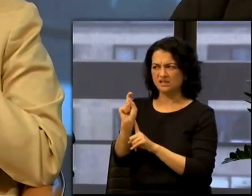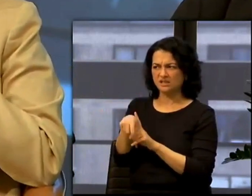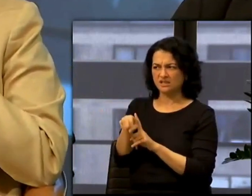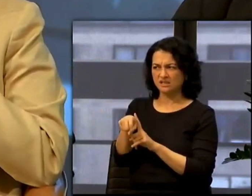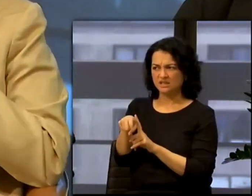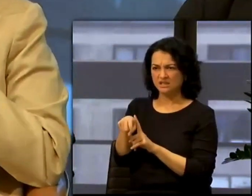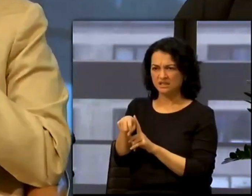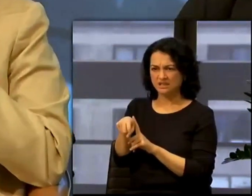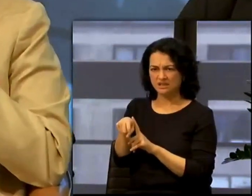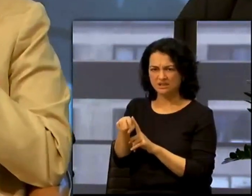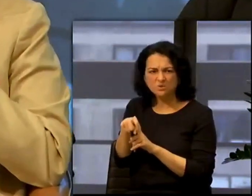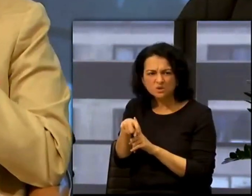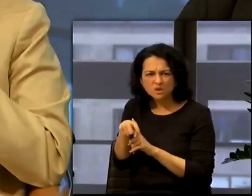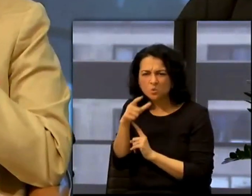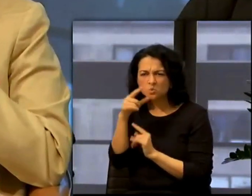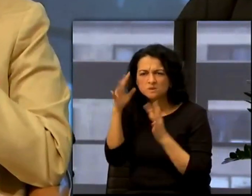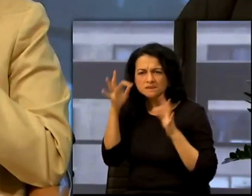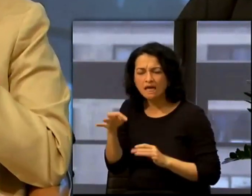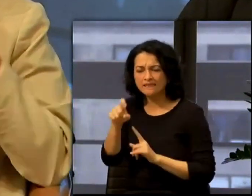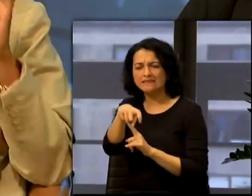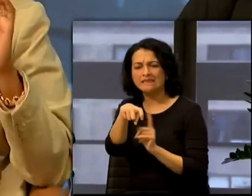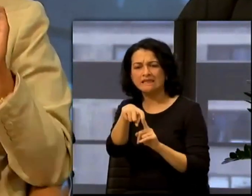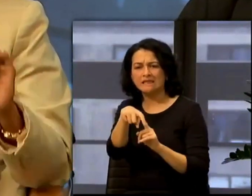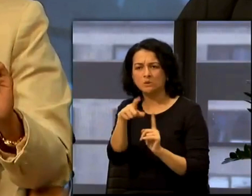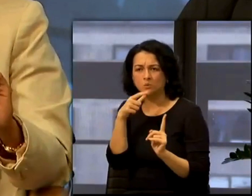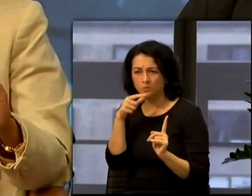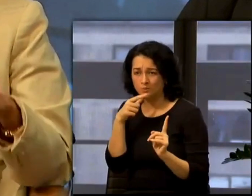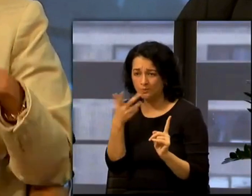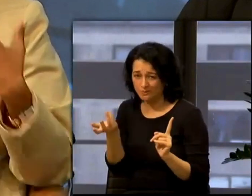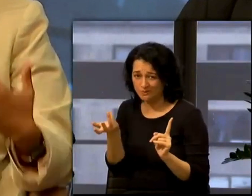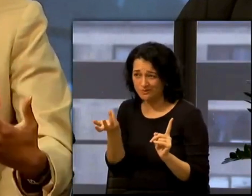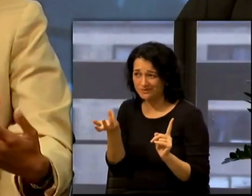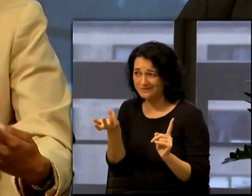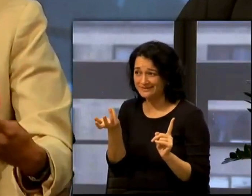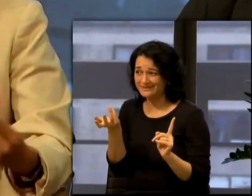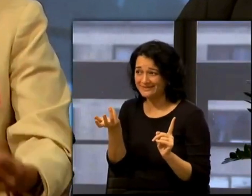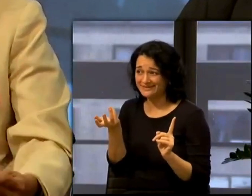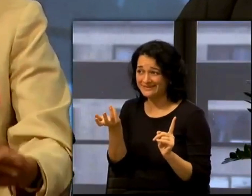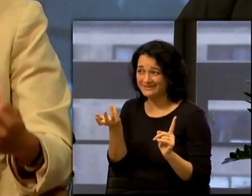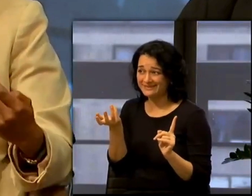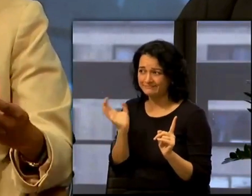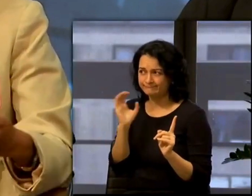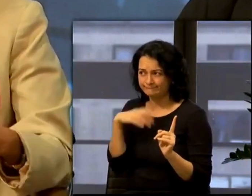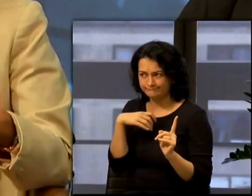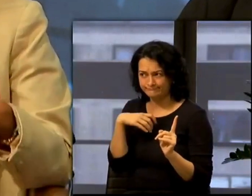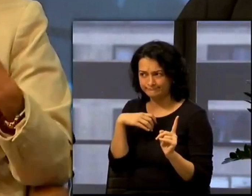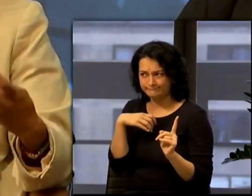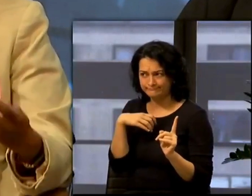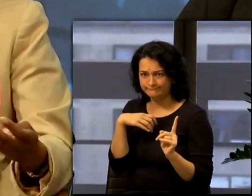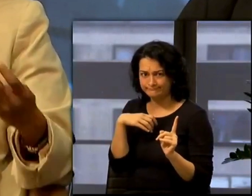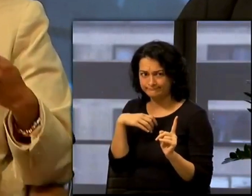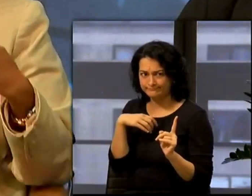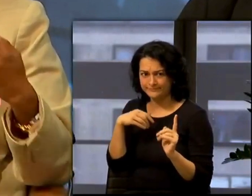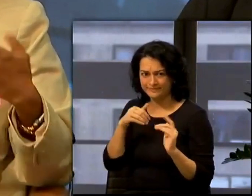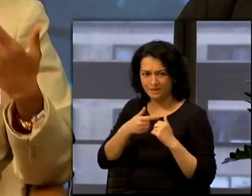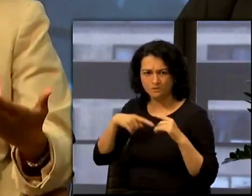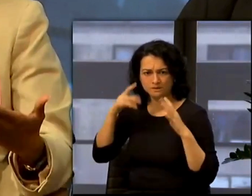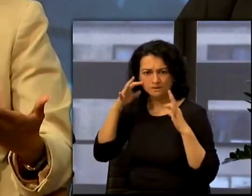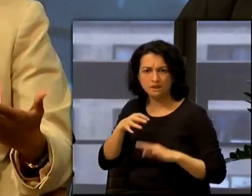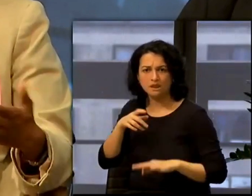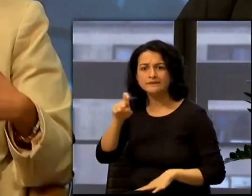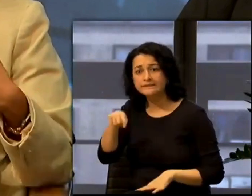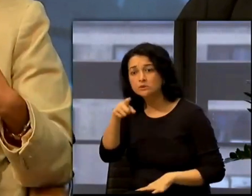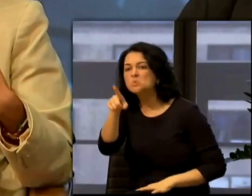subtext of that is. And so that kind of narrative, we really can't allow, even though it's become significantly more